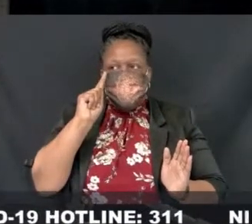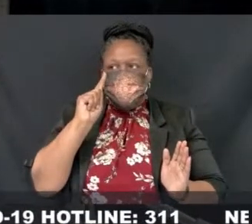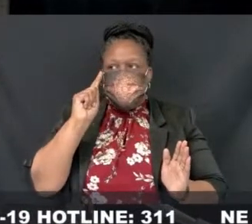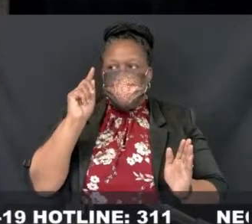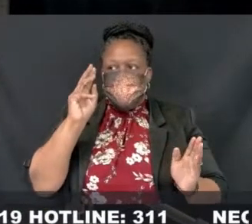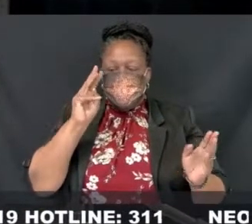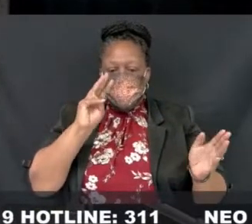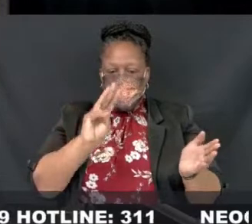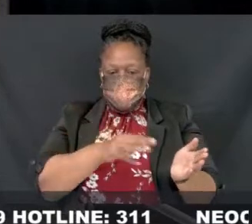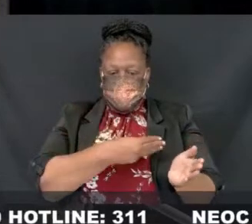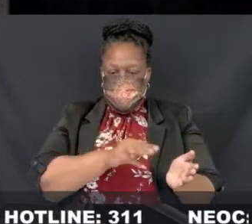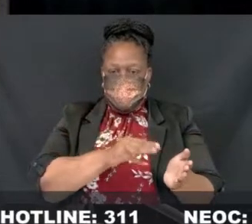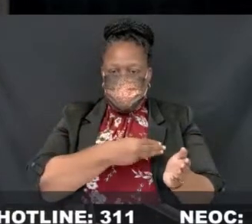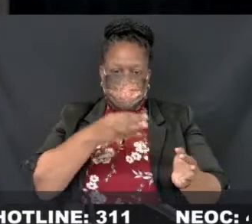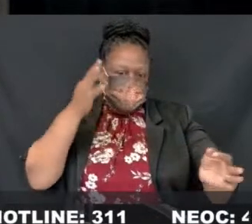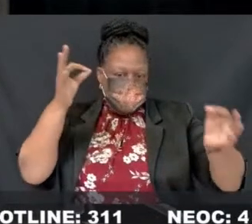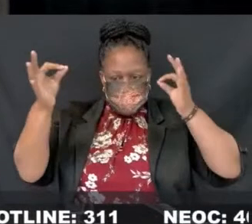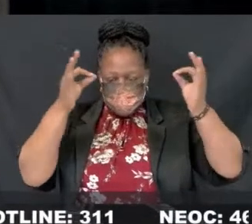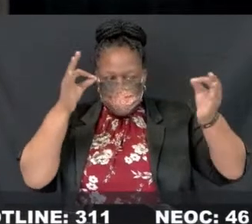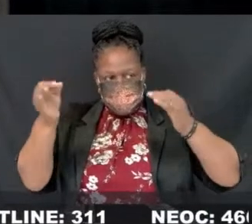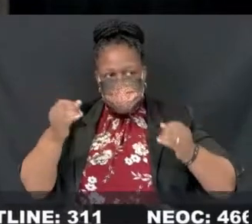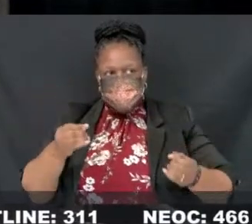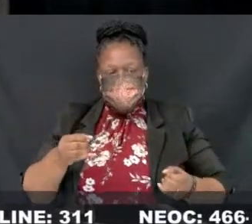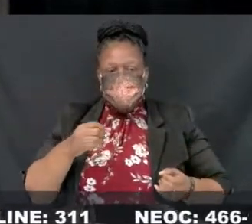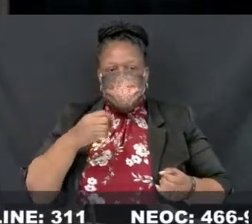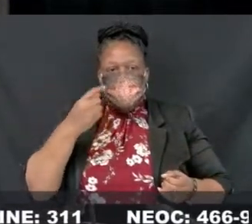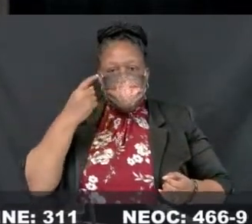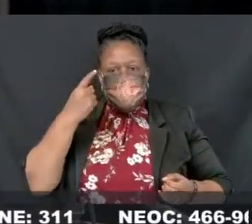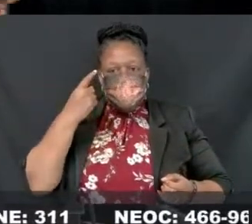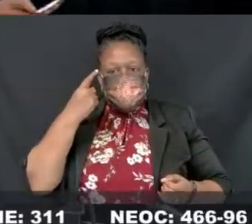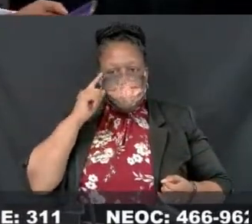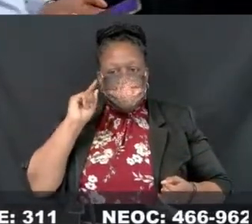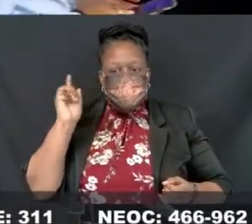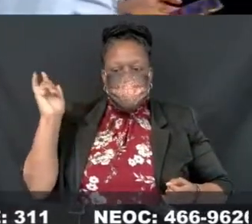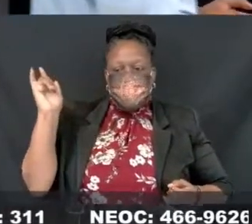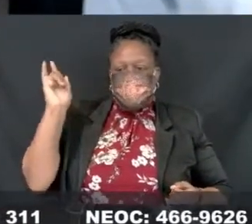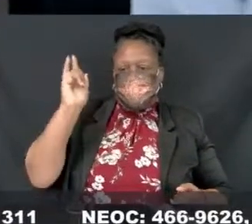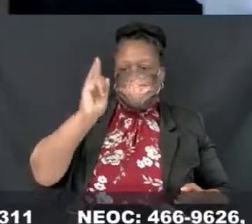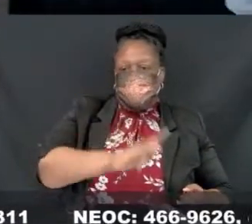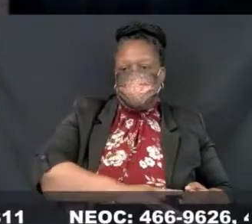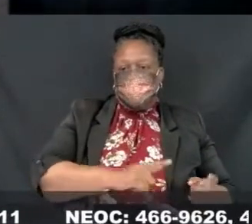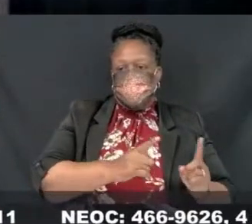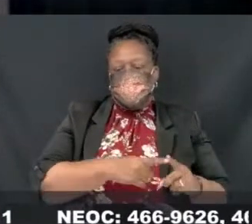and unvaccinated people to enter St. Kitts and Nevis?